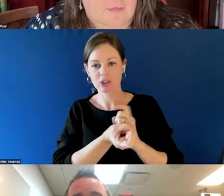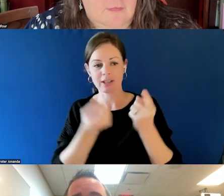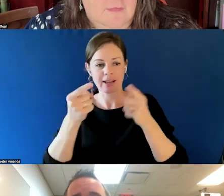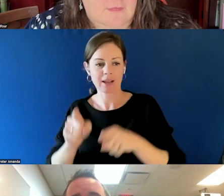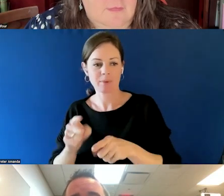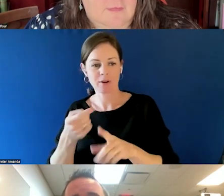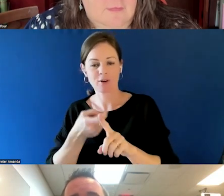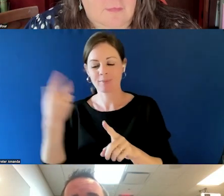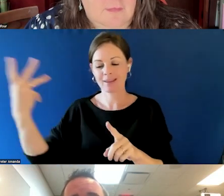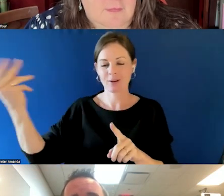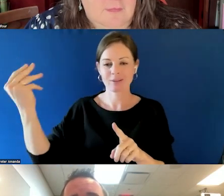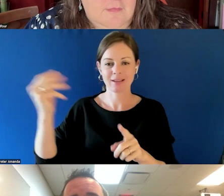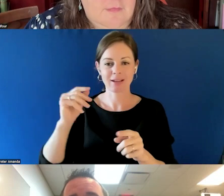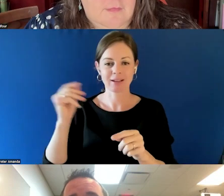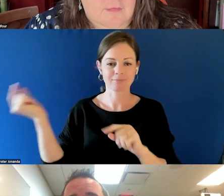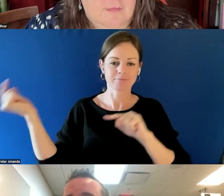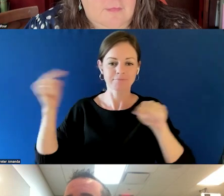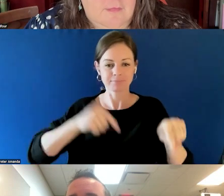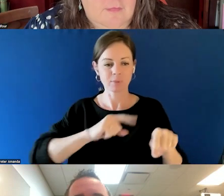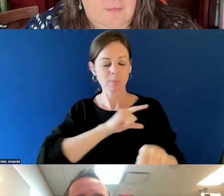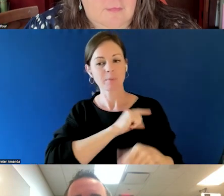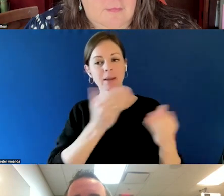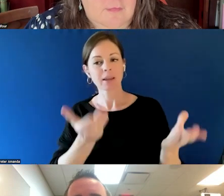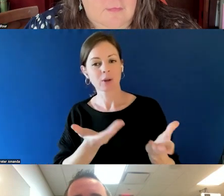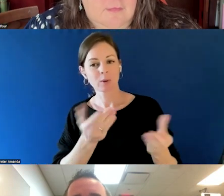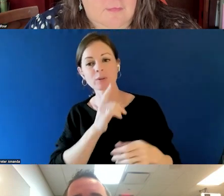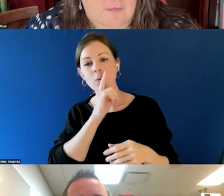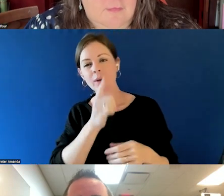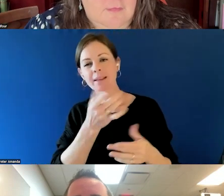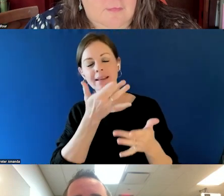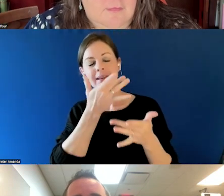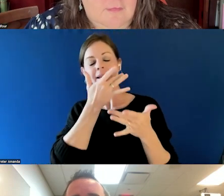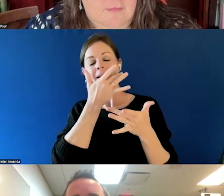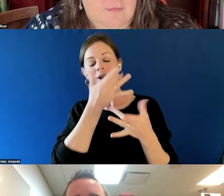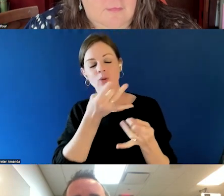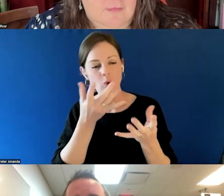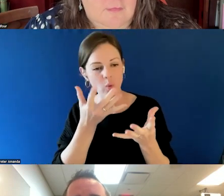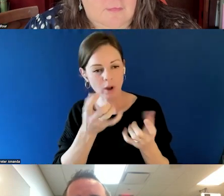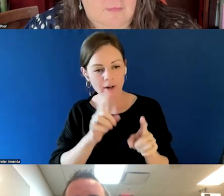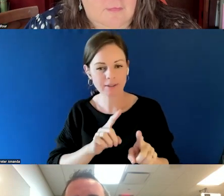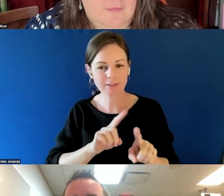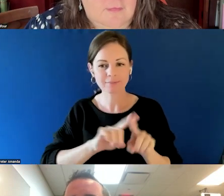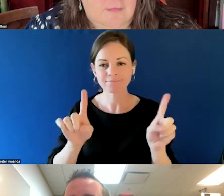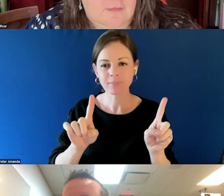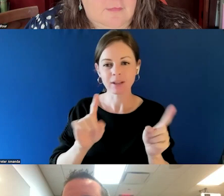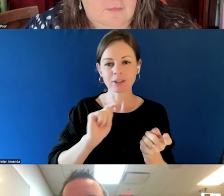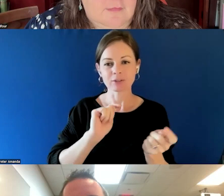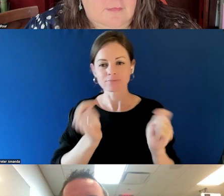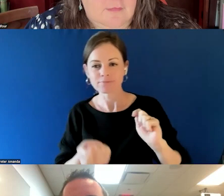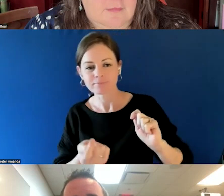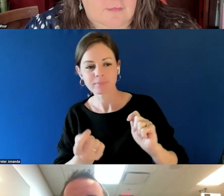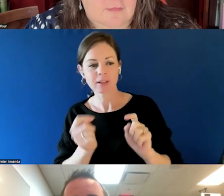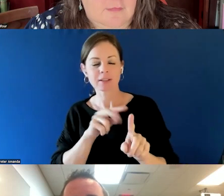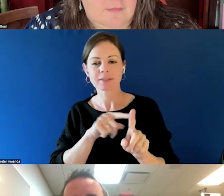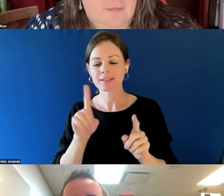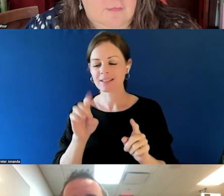from the outside to our police department here that was really interested in alternatives and diversion and deflection. So all of those things